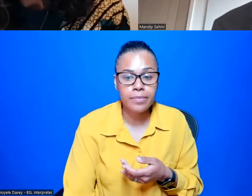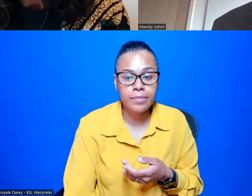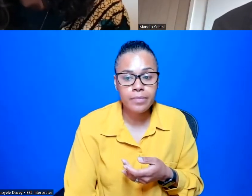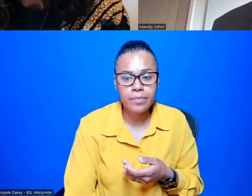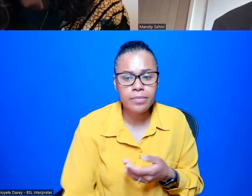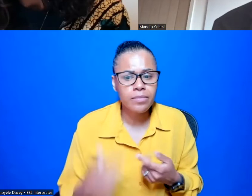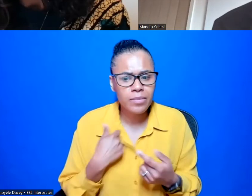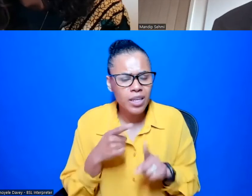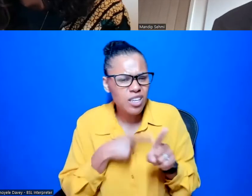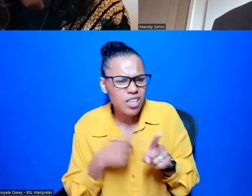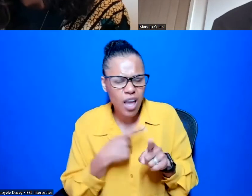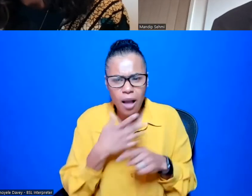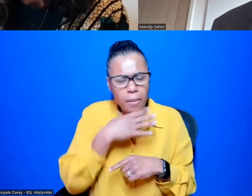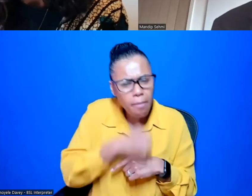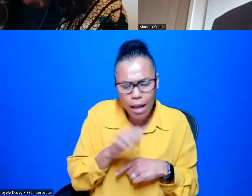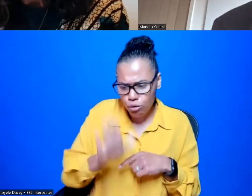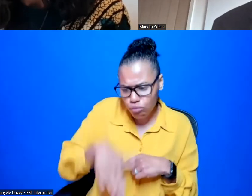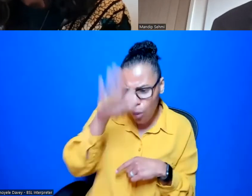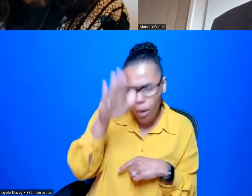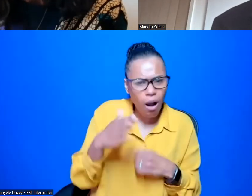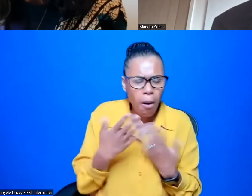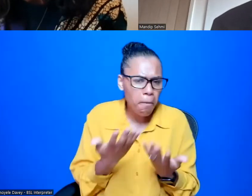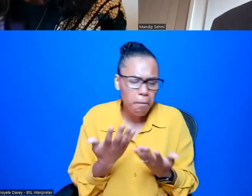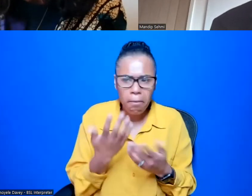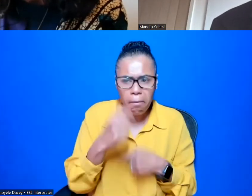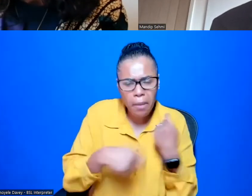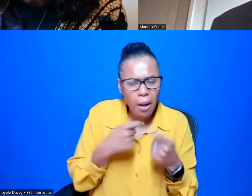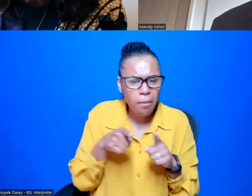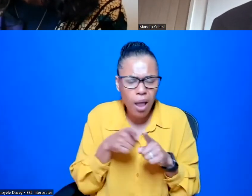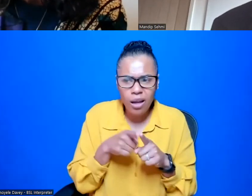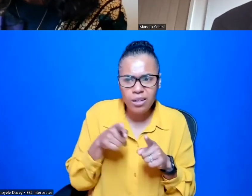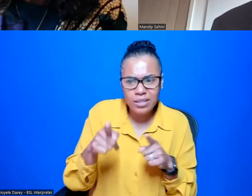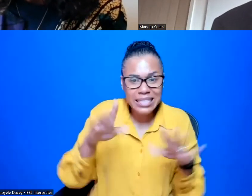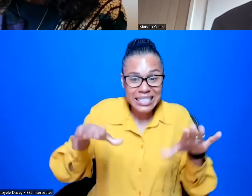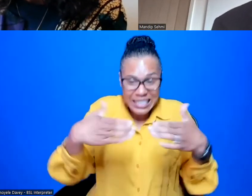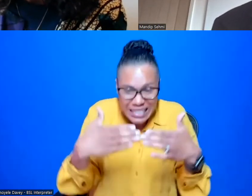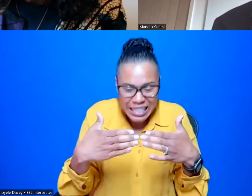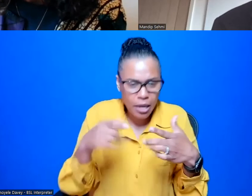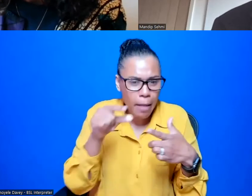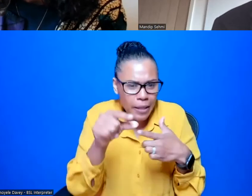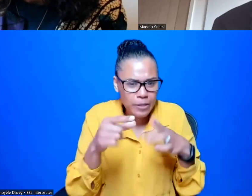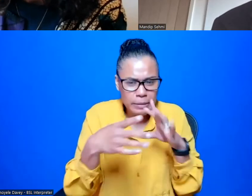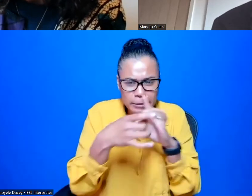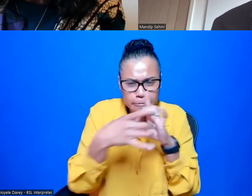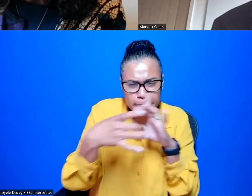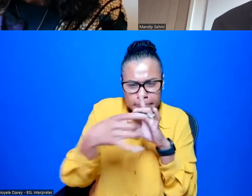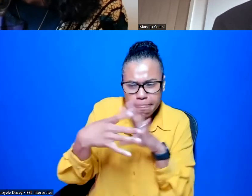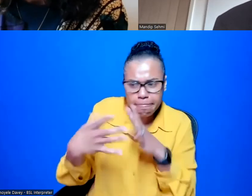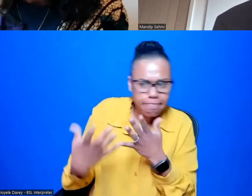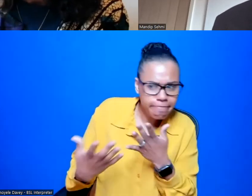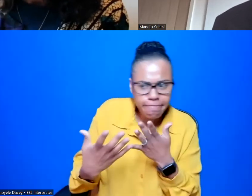it almost created fractures within the team, within certain people's. Not so much at a league, but at club level. You'd ever